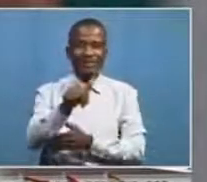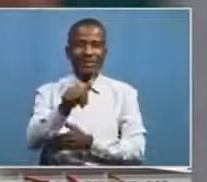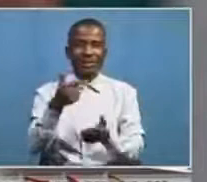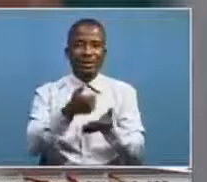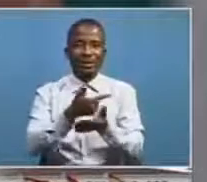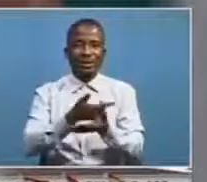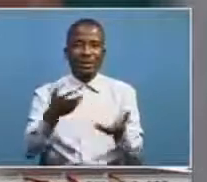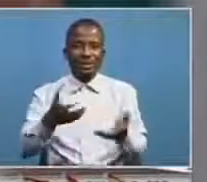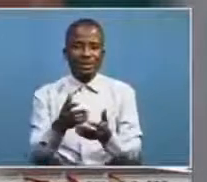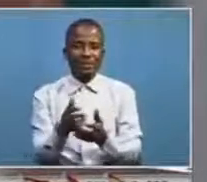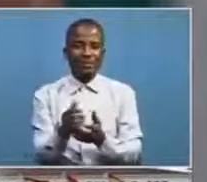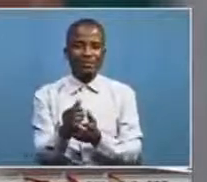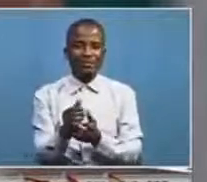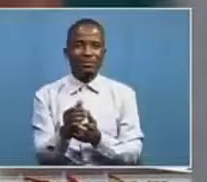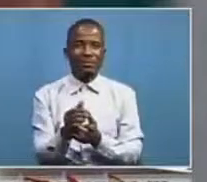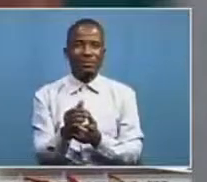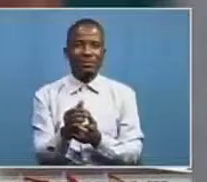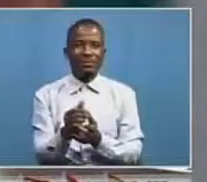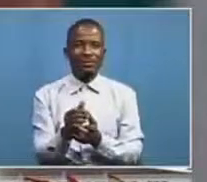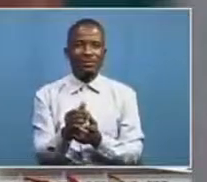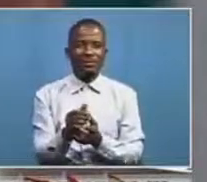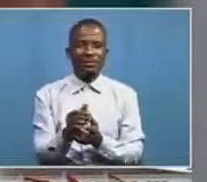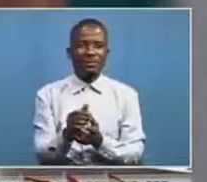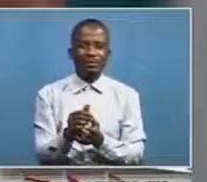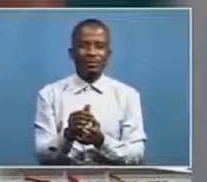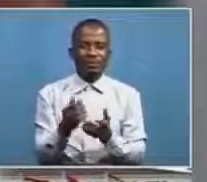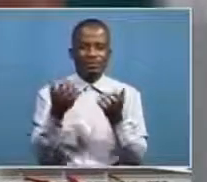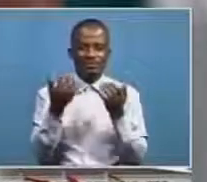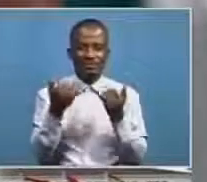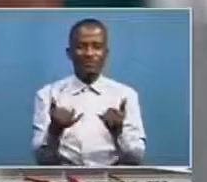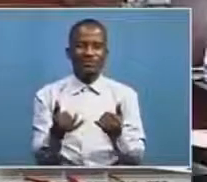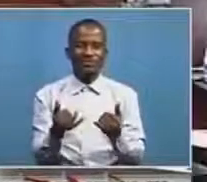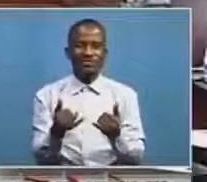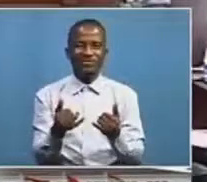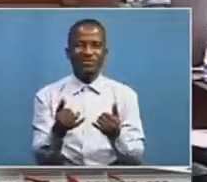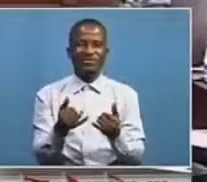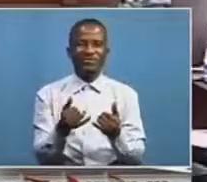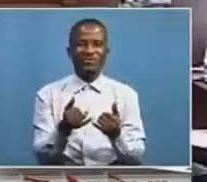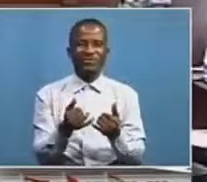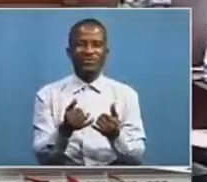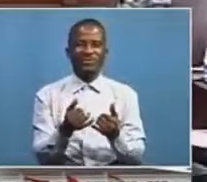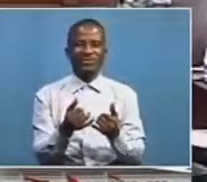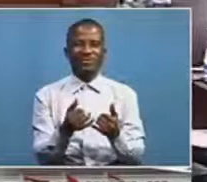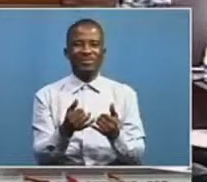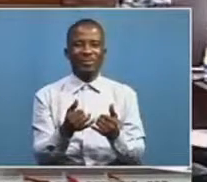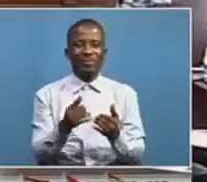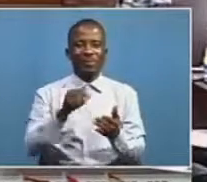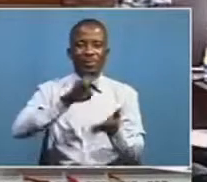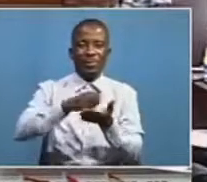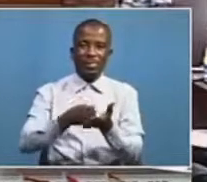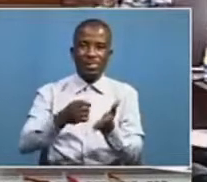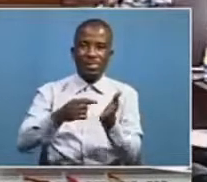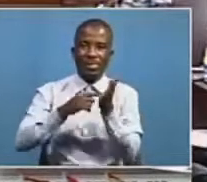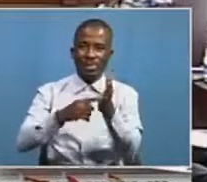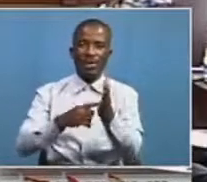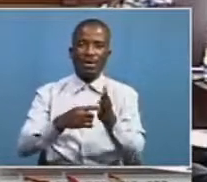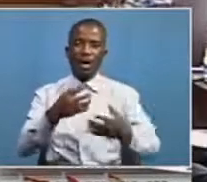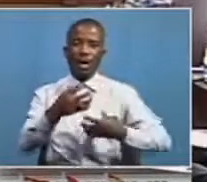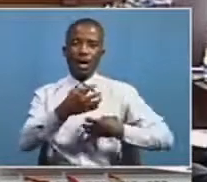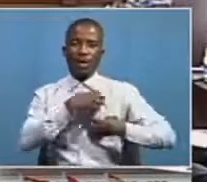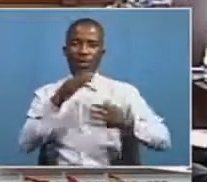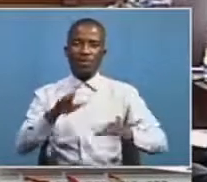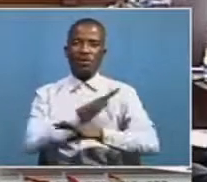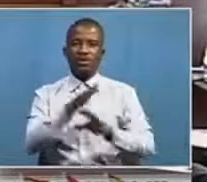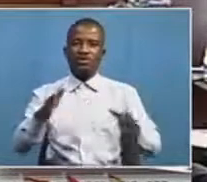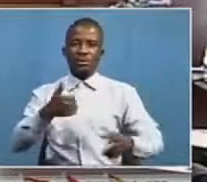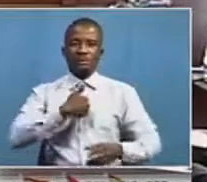Report, Special Edition, page 673. The trial itself, evidence led by petitioner. The petitioner did not testify